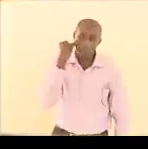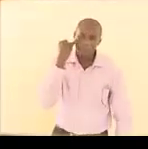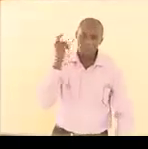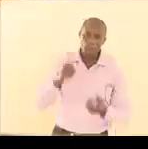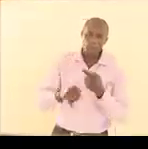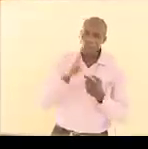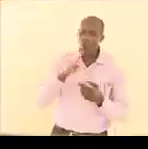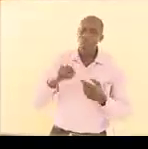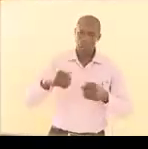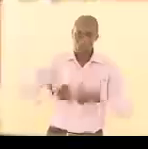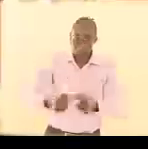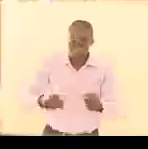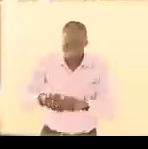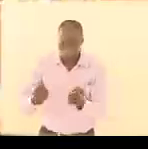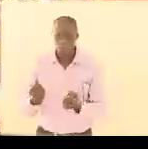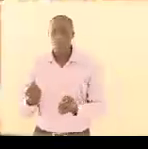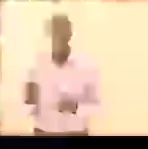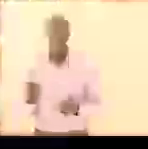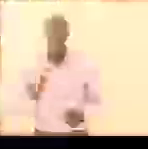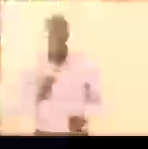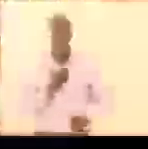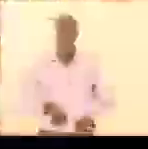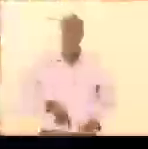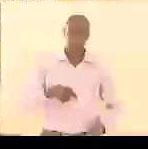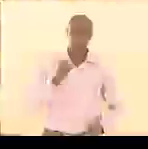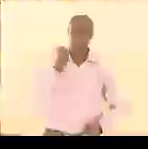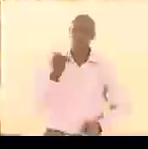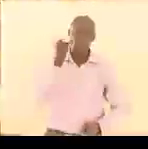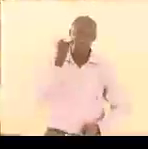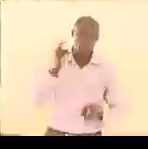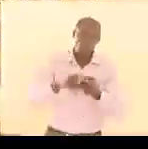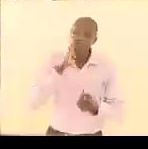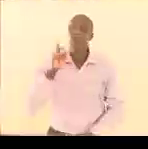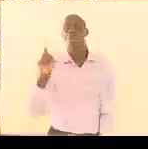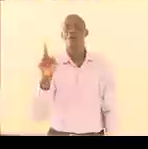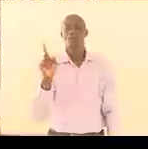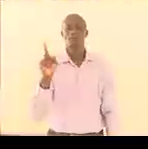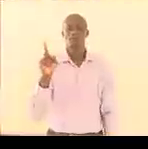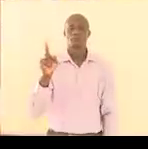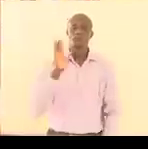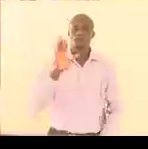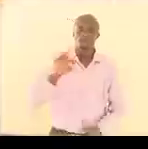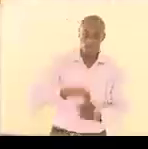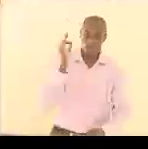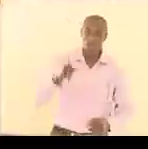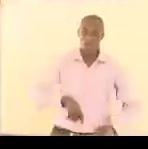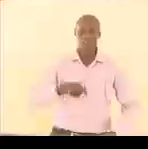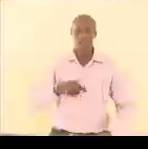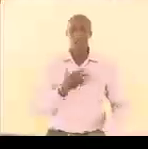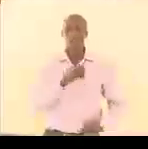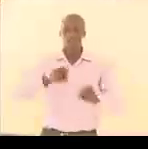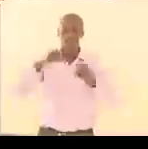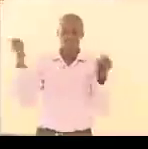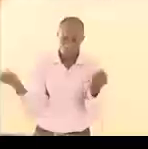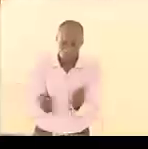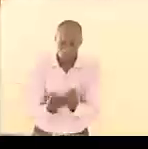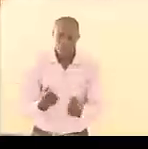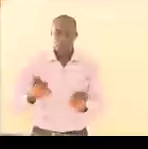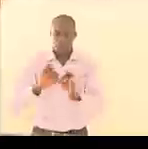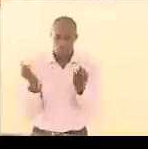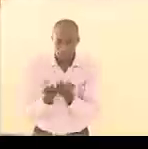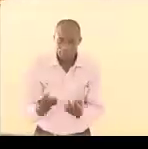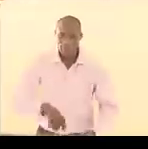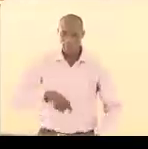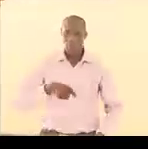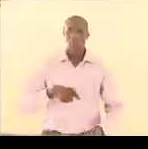supposed to be fragmented. Our life is supposed to be one. So your spiritual life and your social life